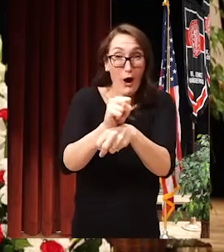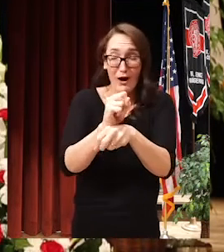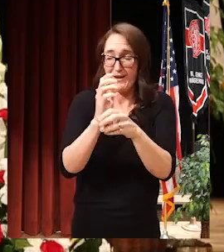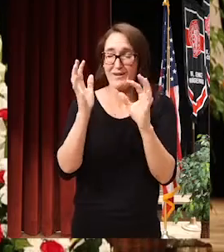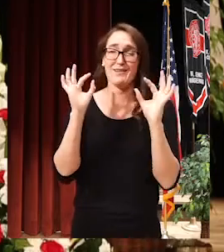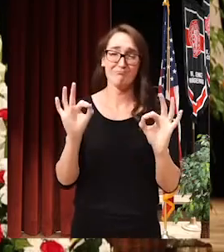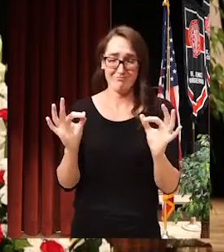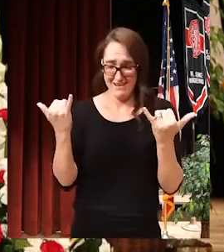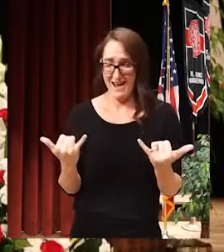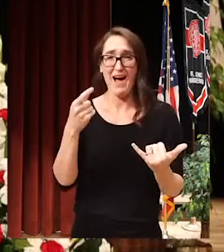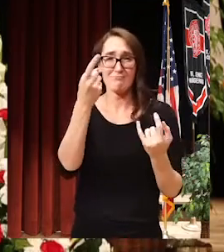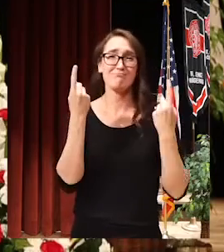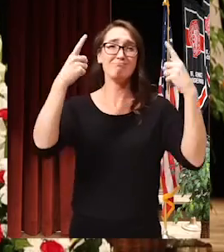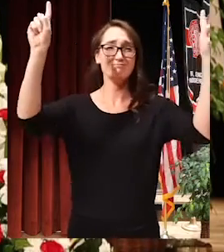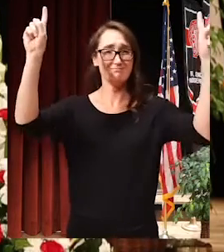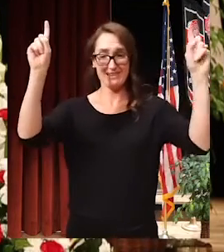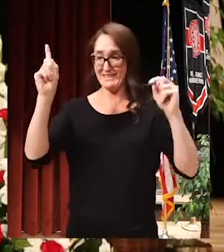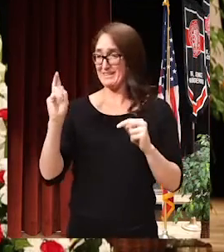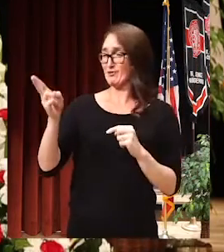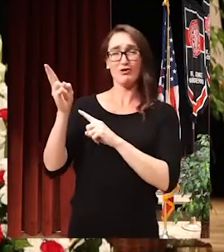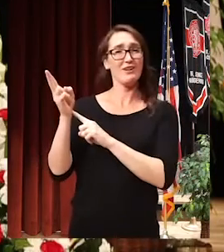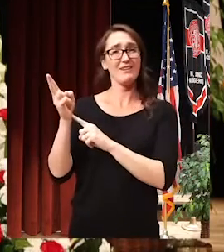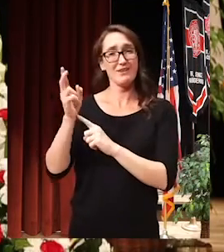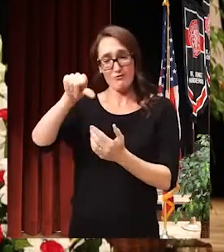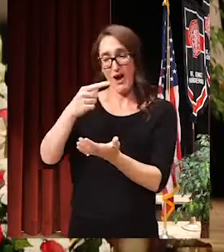the historic graduation class of 2020.